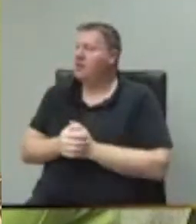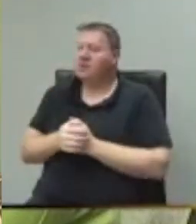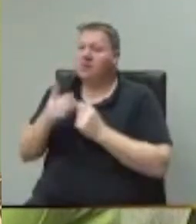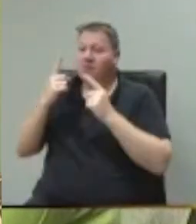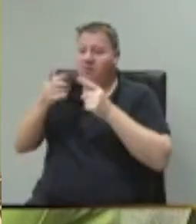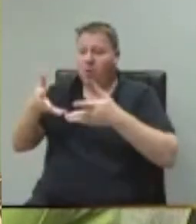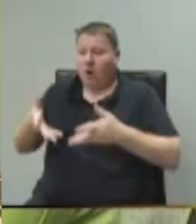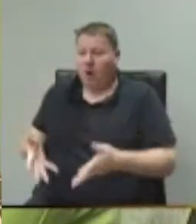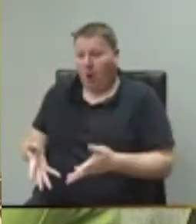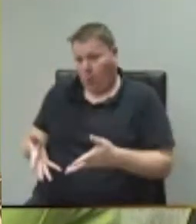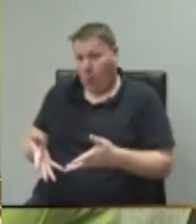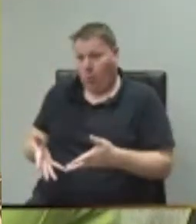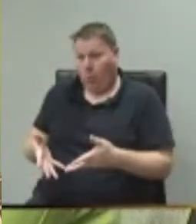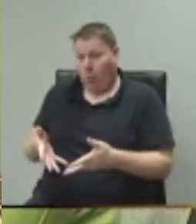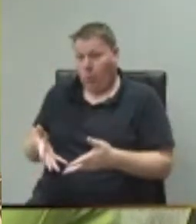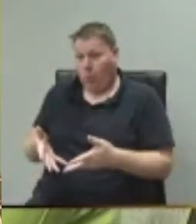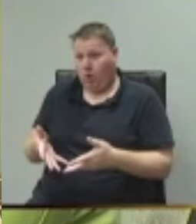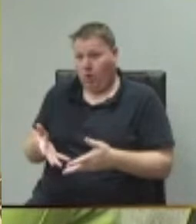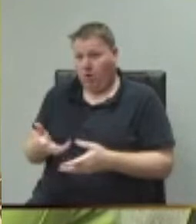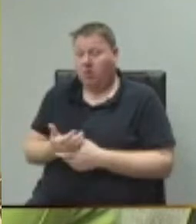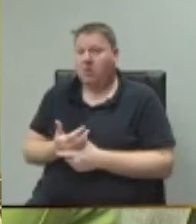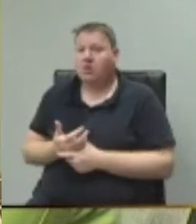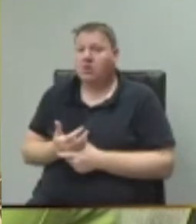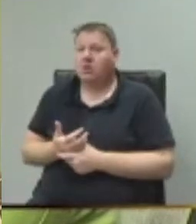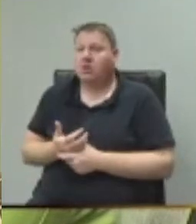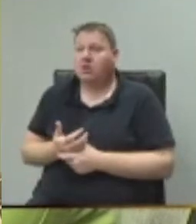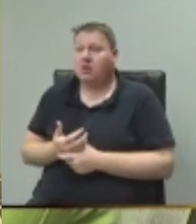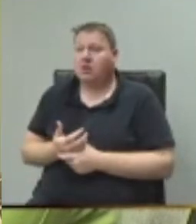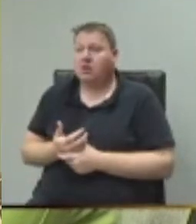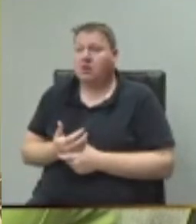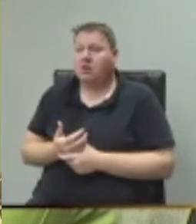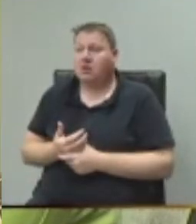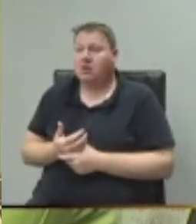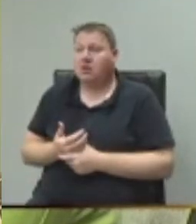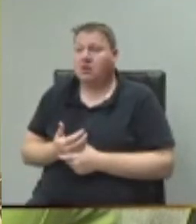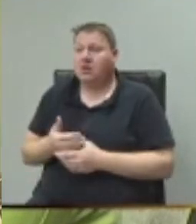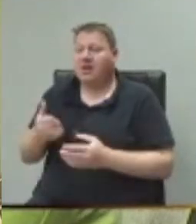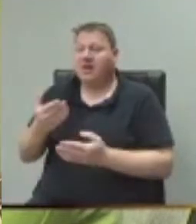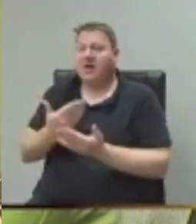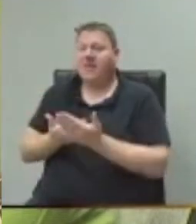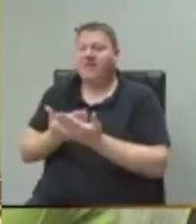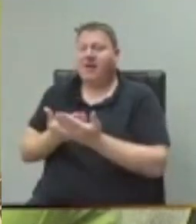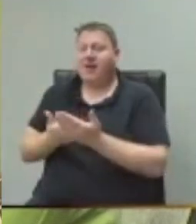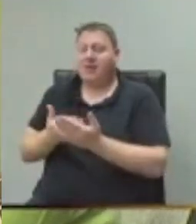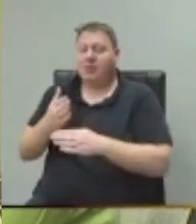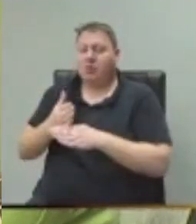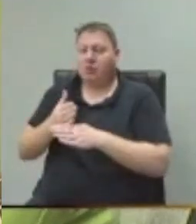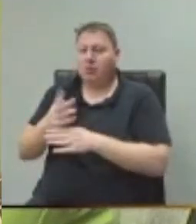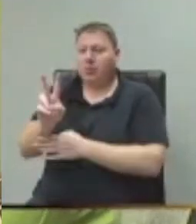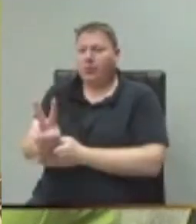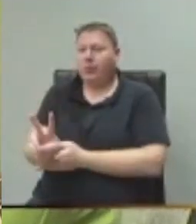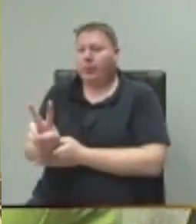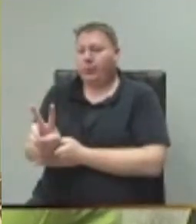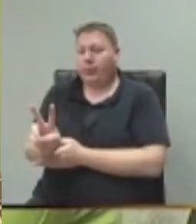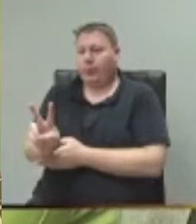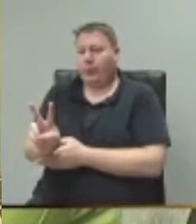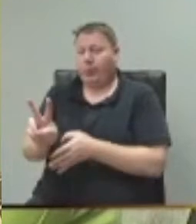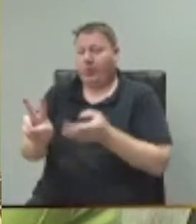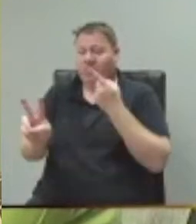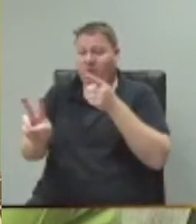For now, the vacancies are two. Mm-hmm. For